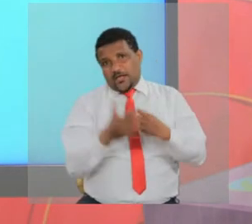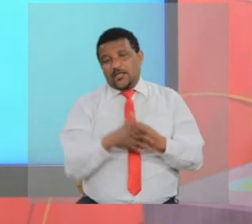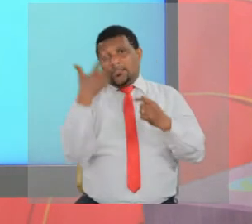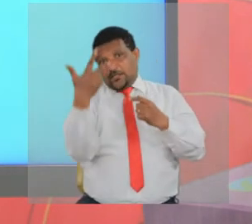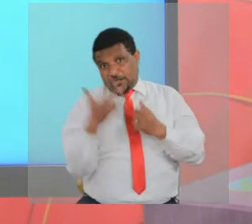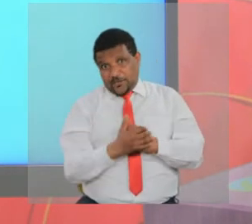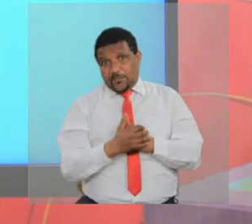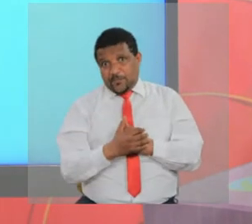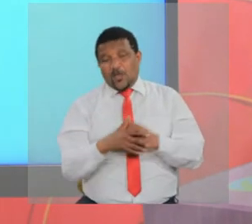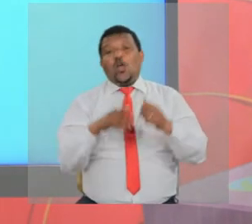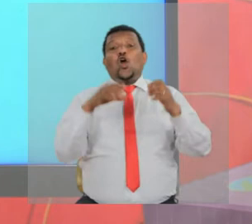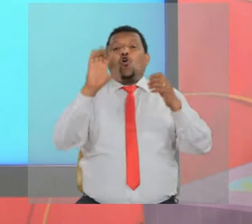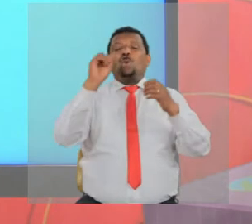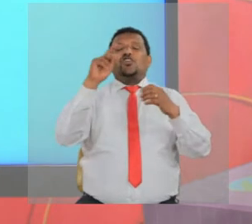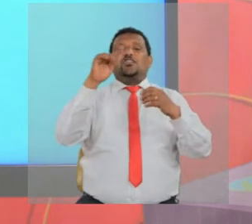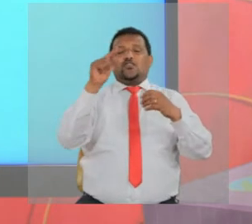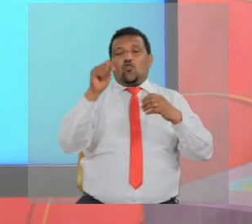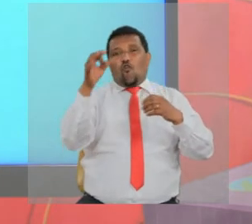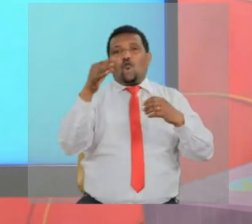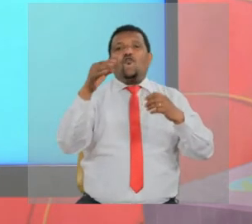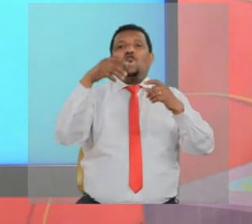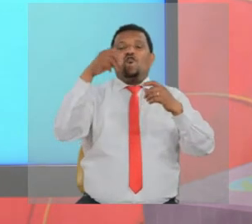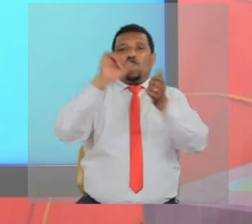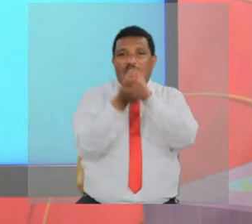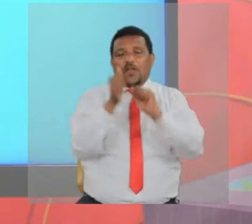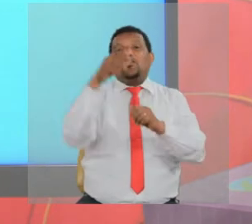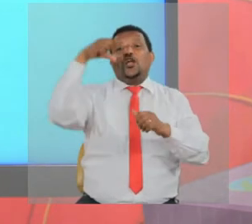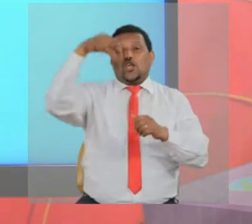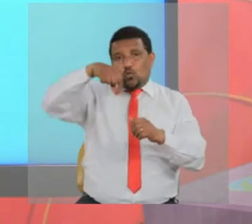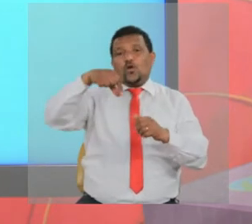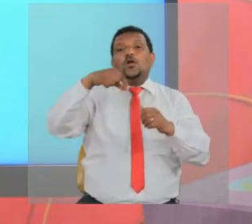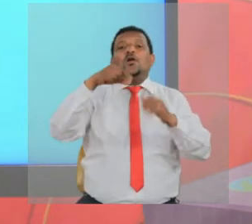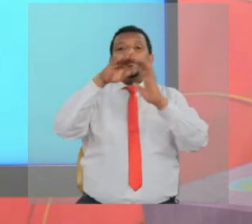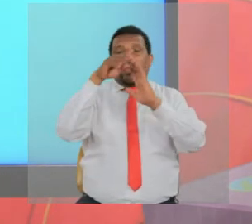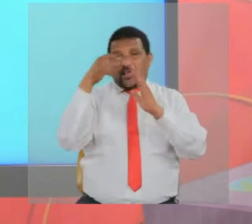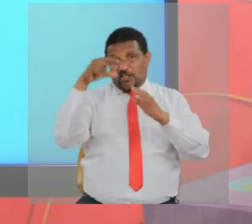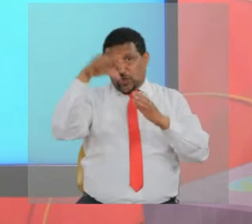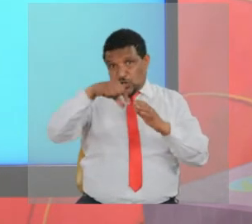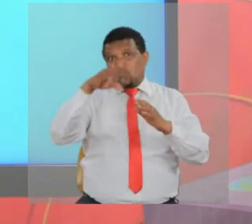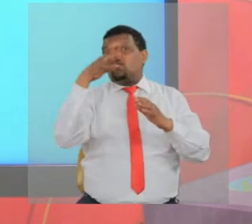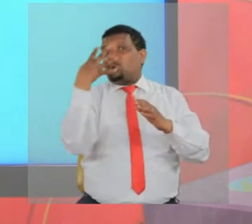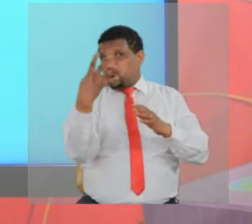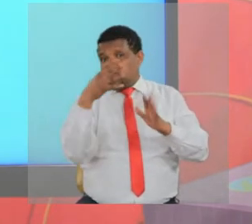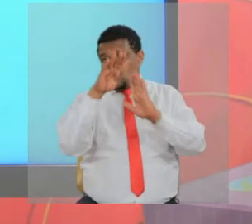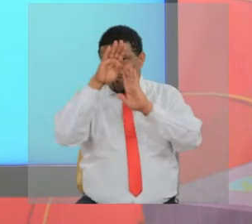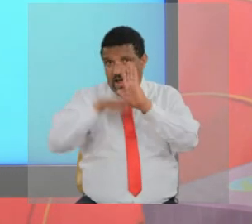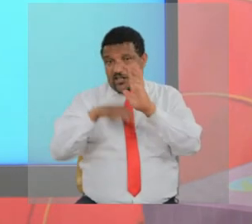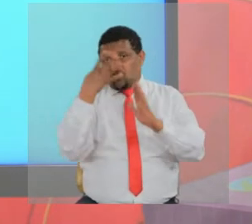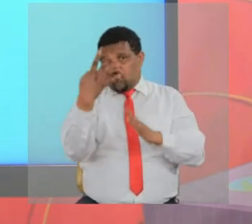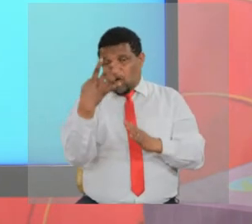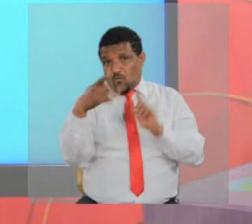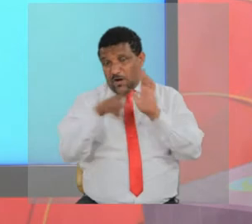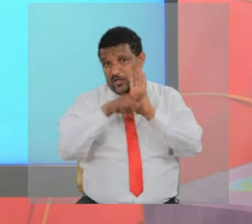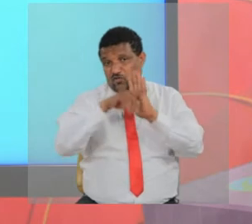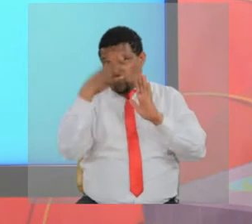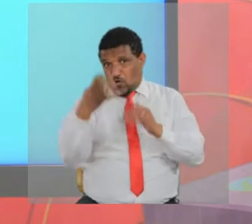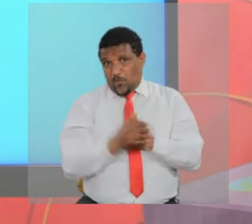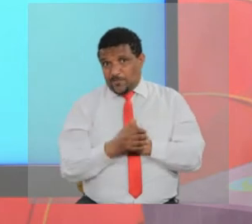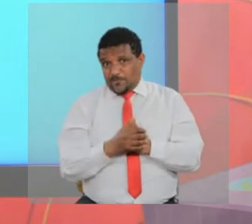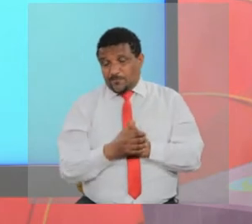let's take the coefficient of the variable q as b, which is minus 4, and take the constant number as c to